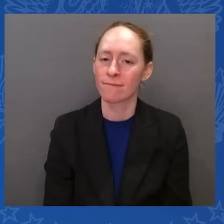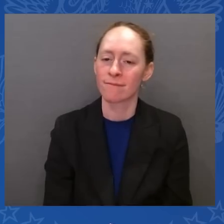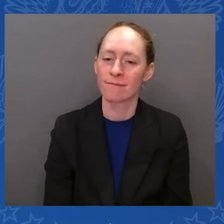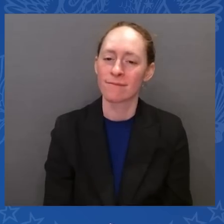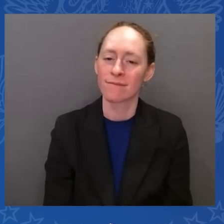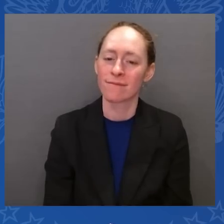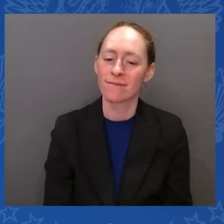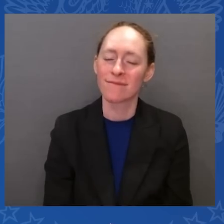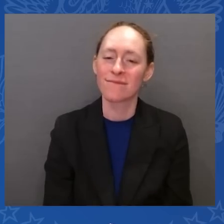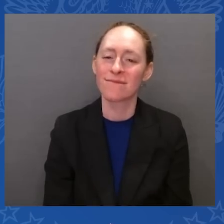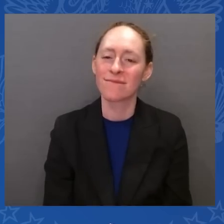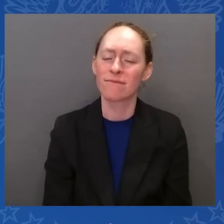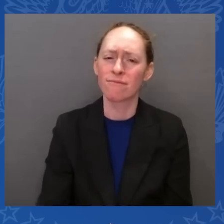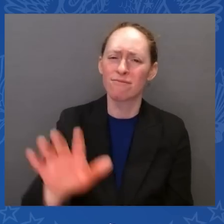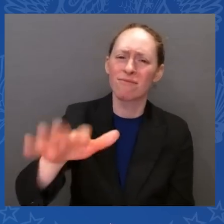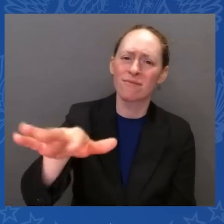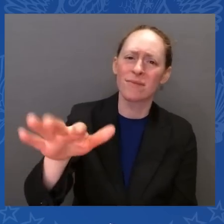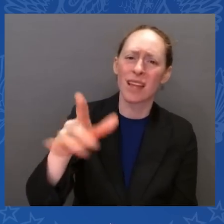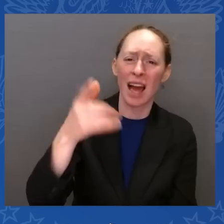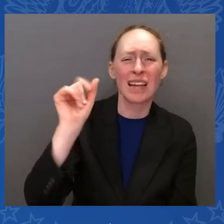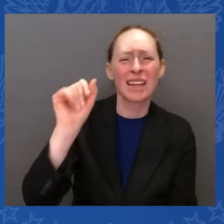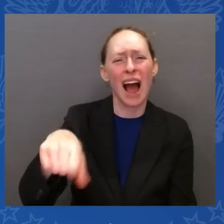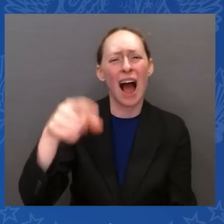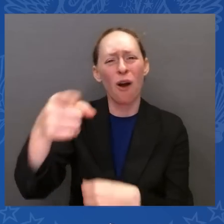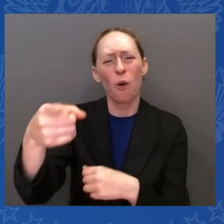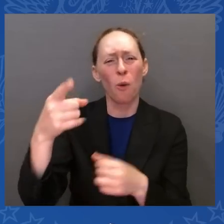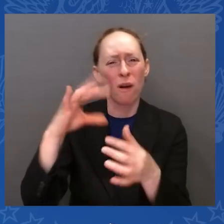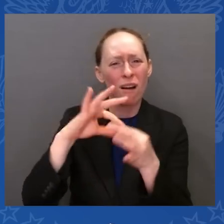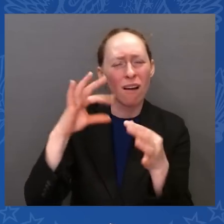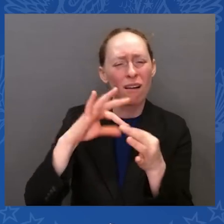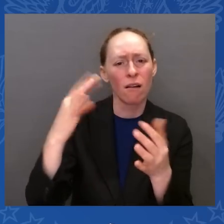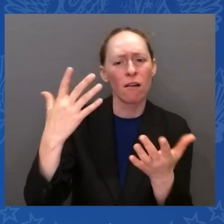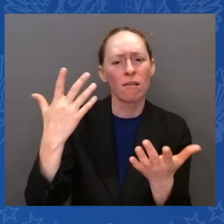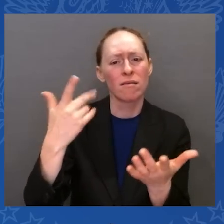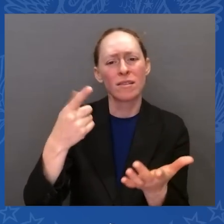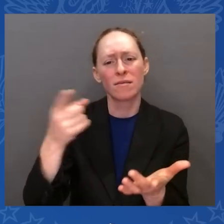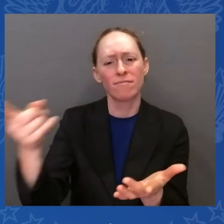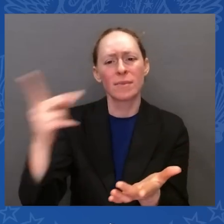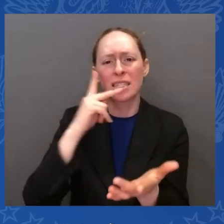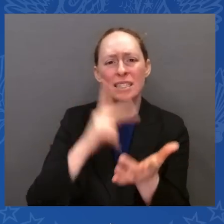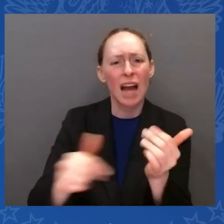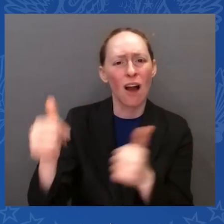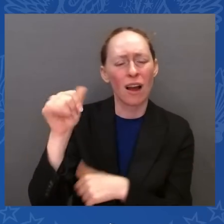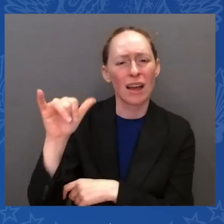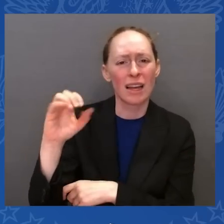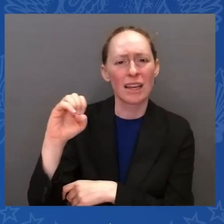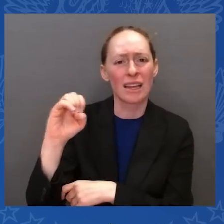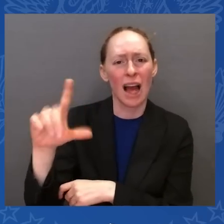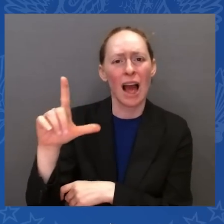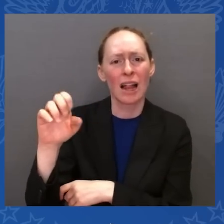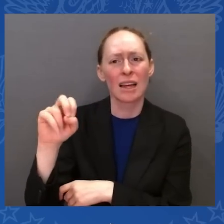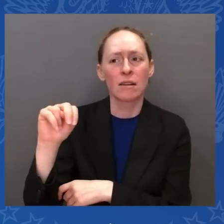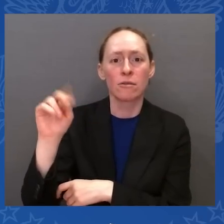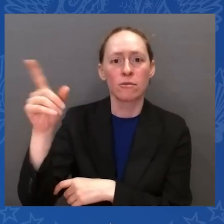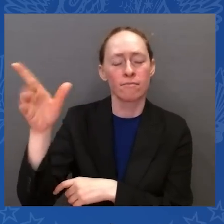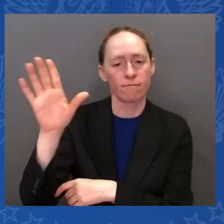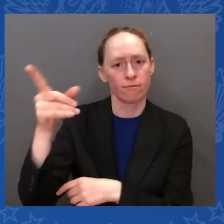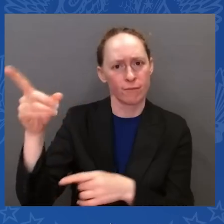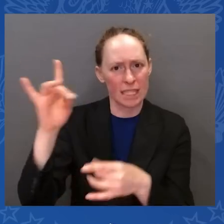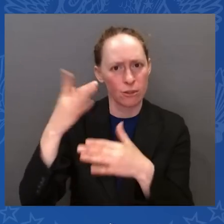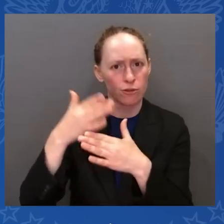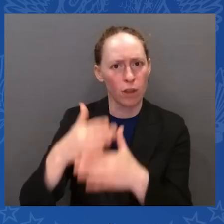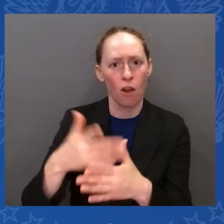will? And you mentioned the 14th, sir. There's other proposals like prioritization of payments and minting the coin. Can you